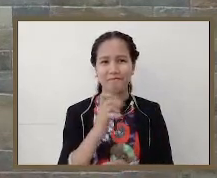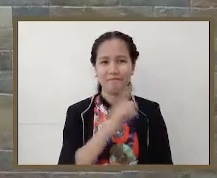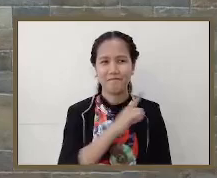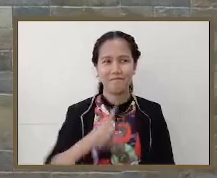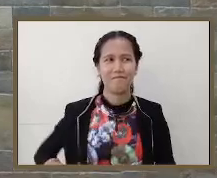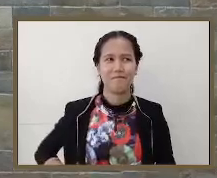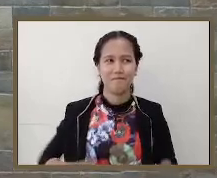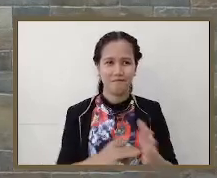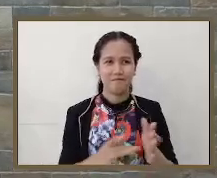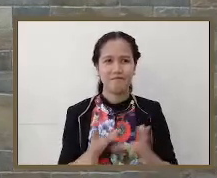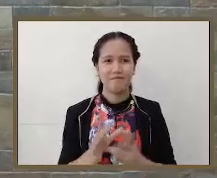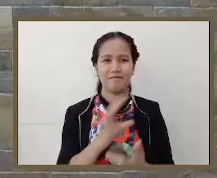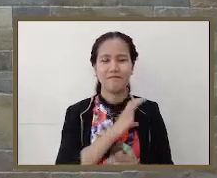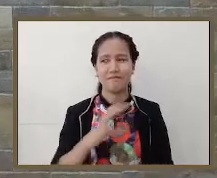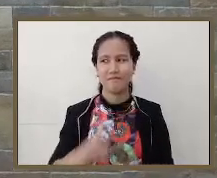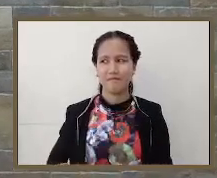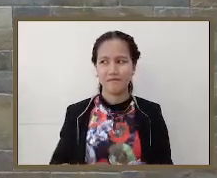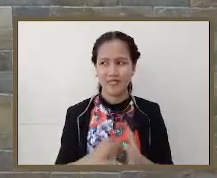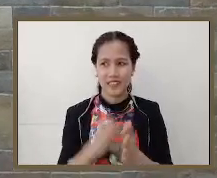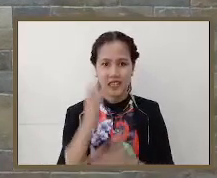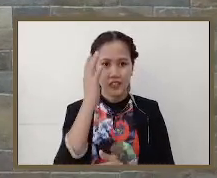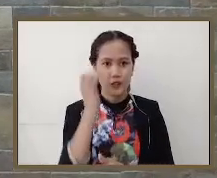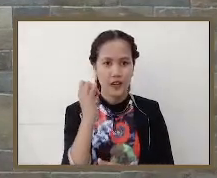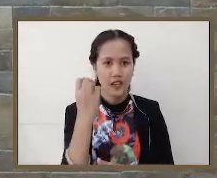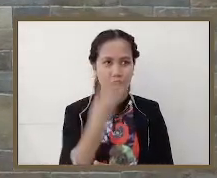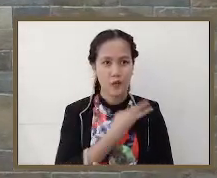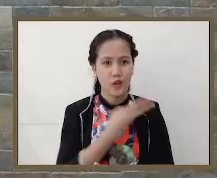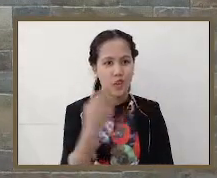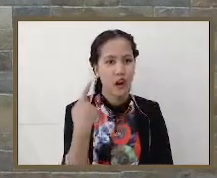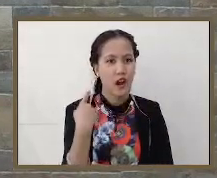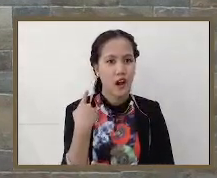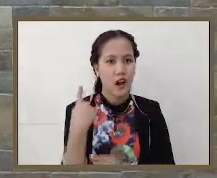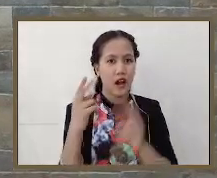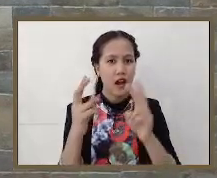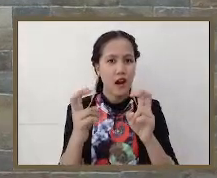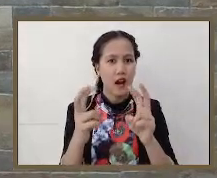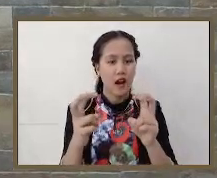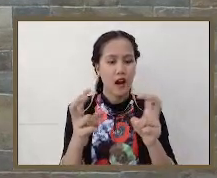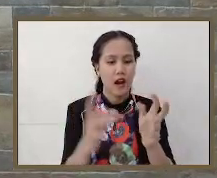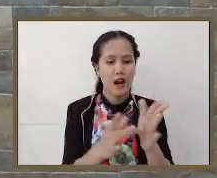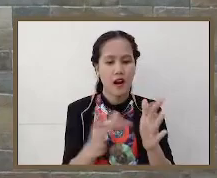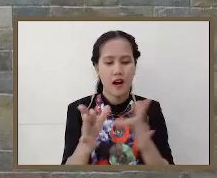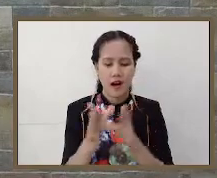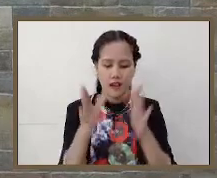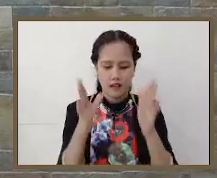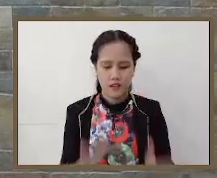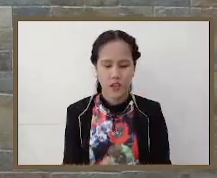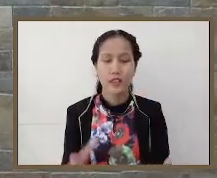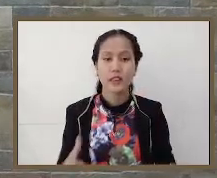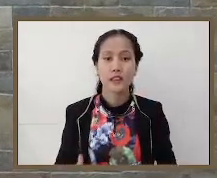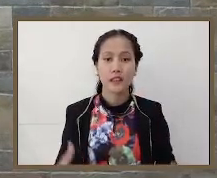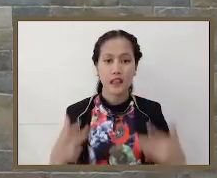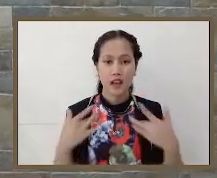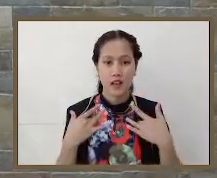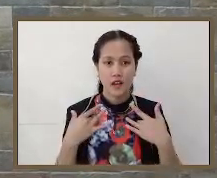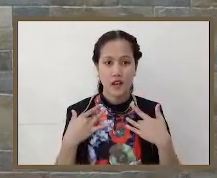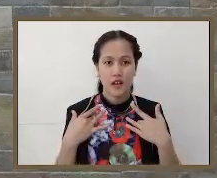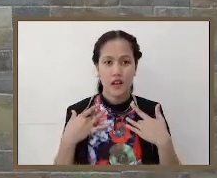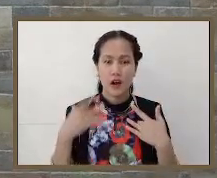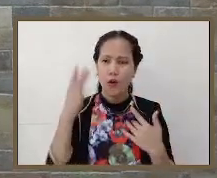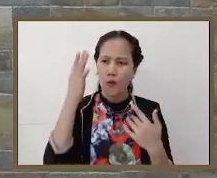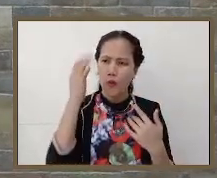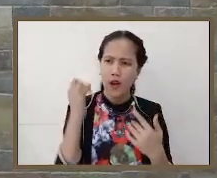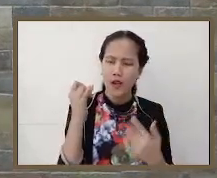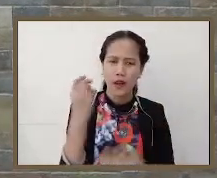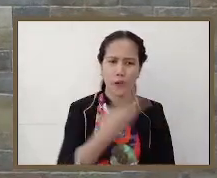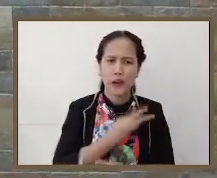Christ. That's why we have this what we call Christian life. Inuulit ko po, kaya tayo naiiba sa kanila